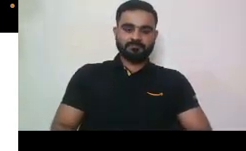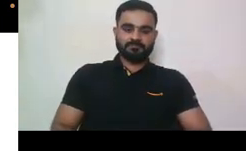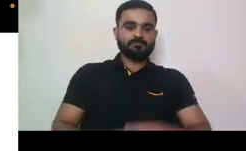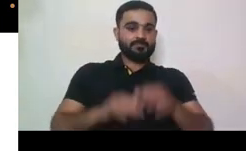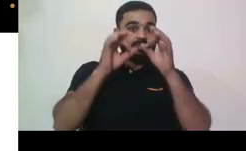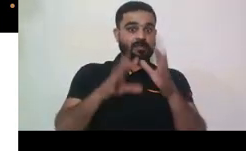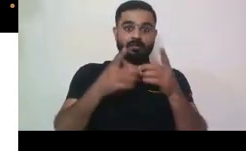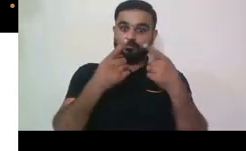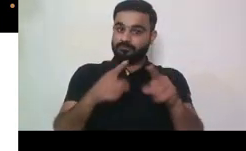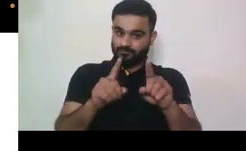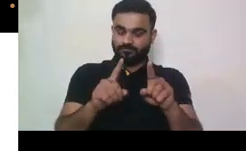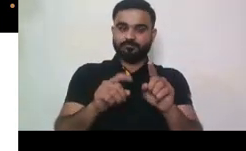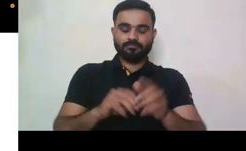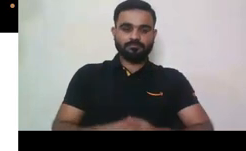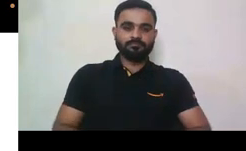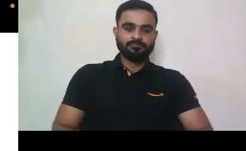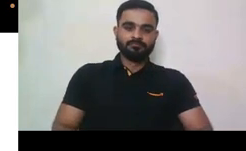Exactly.